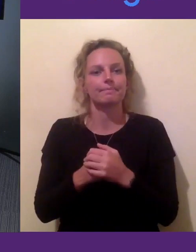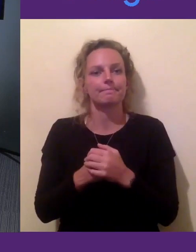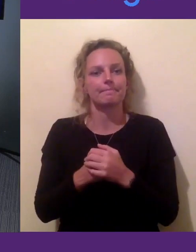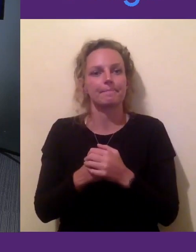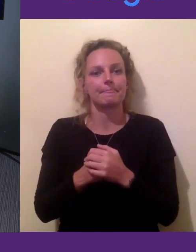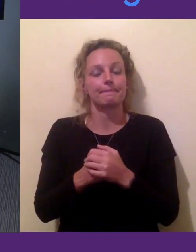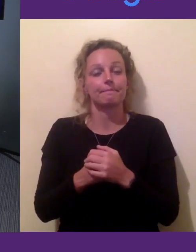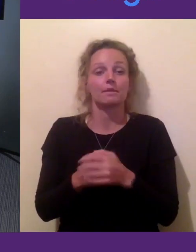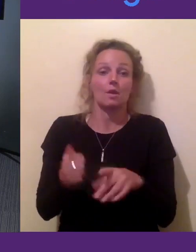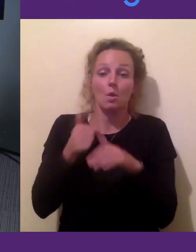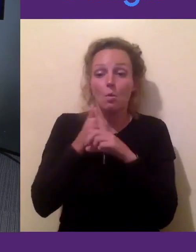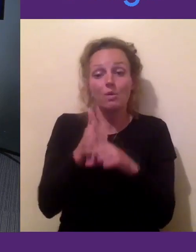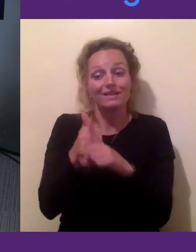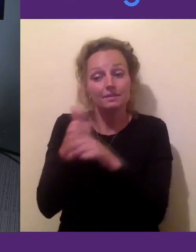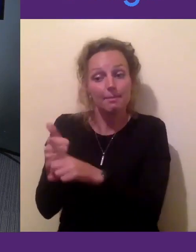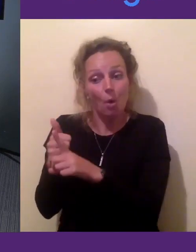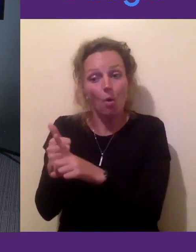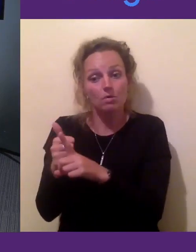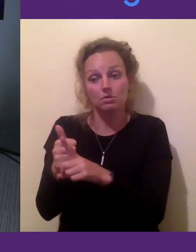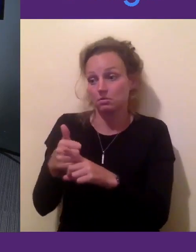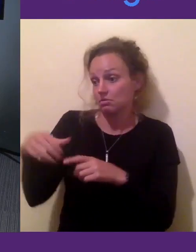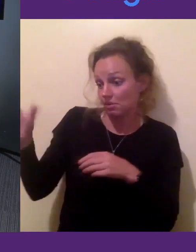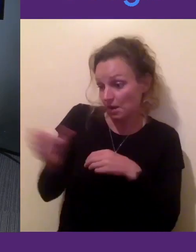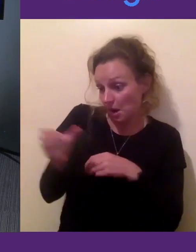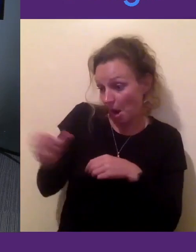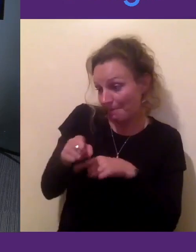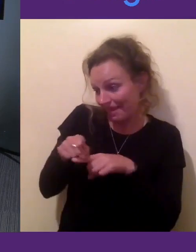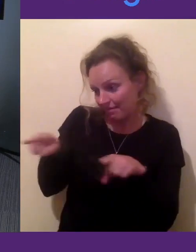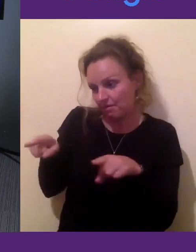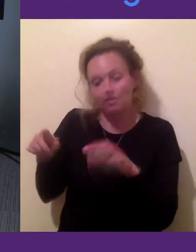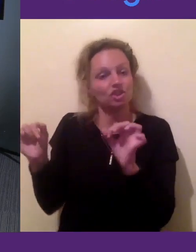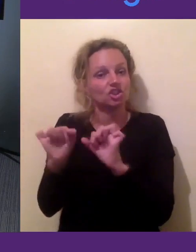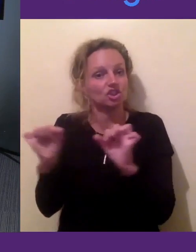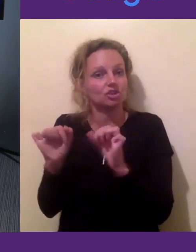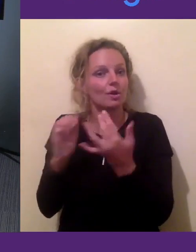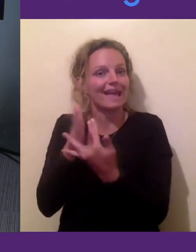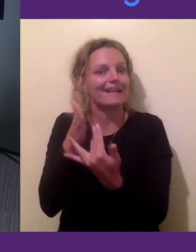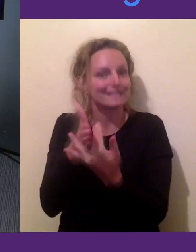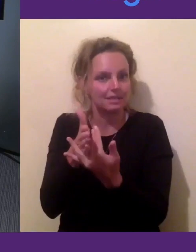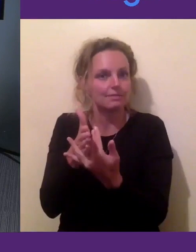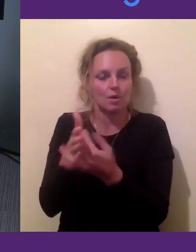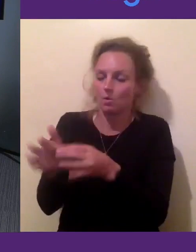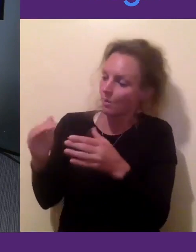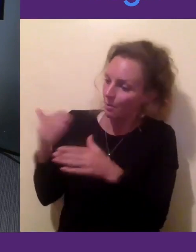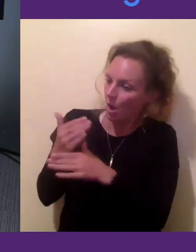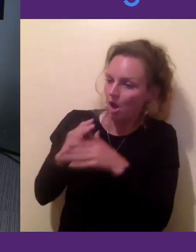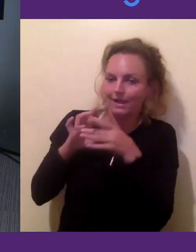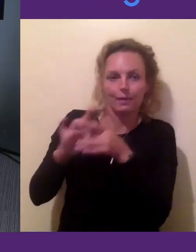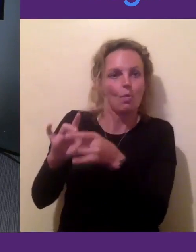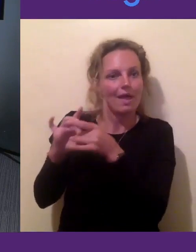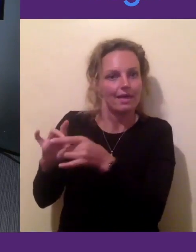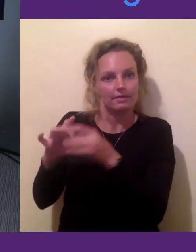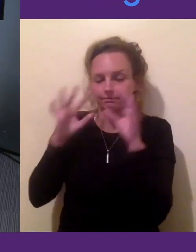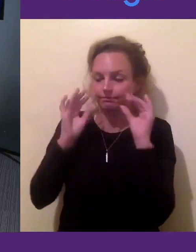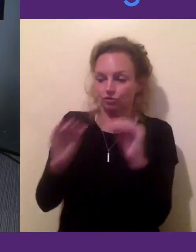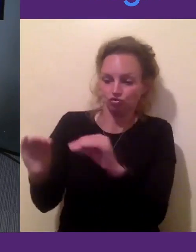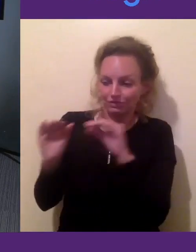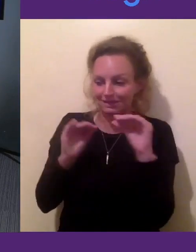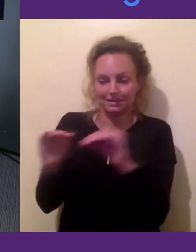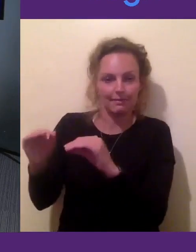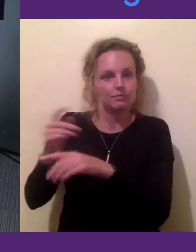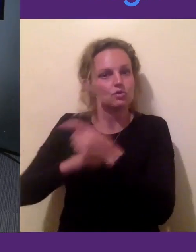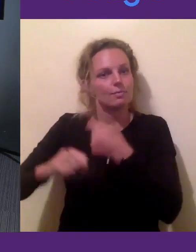become accessible so that we have an impact on the whole ecosystem outside of Atos. So one of the examples, I'm going to do next week a presentation